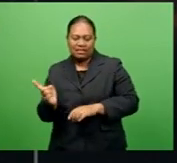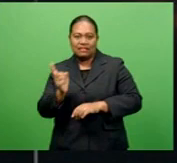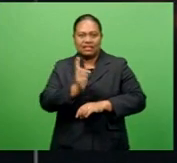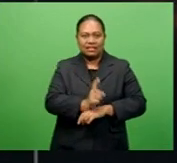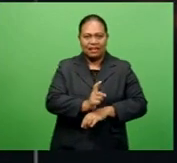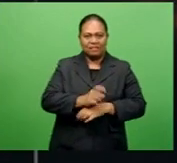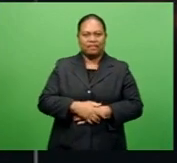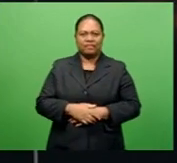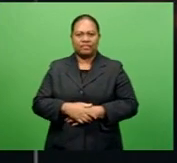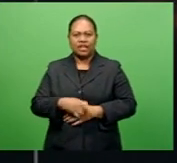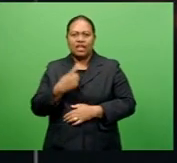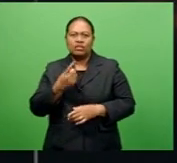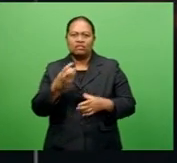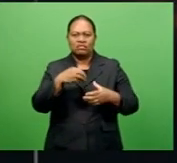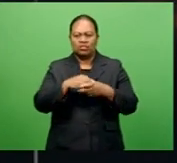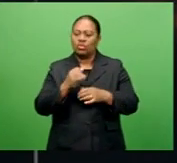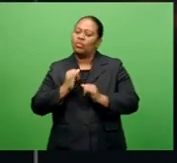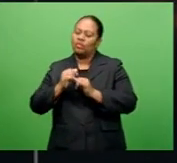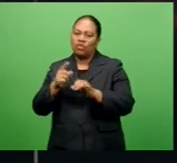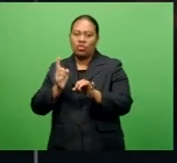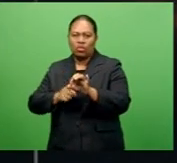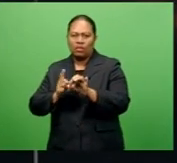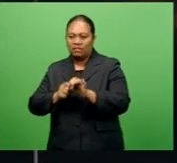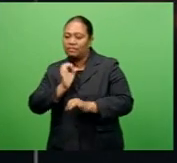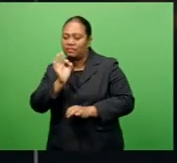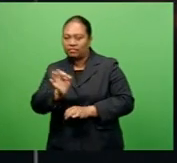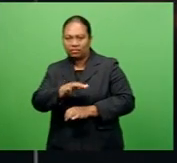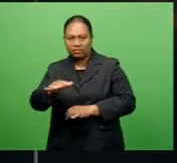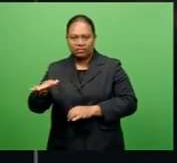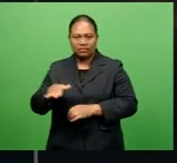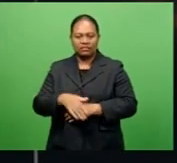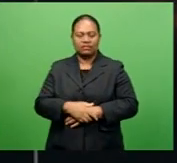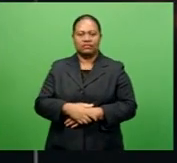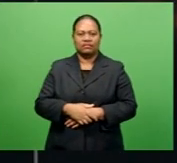intervene and those involved were taken in for questioning.